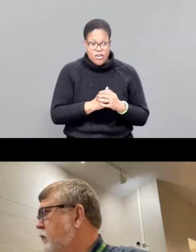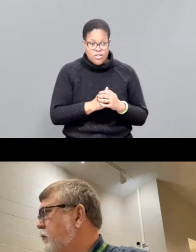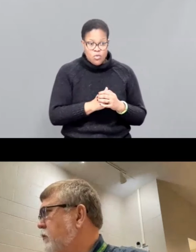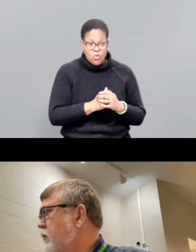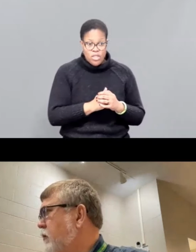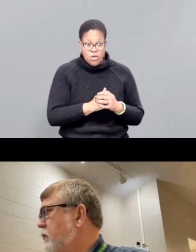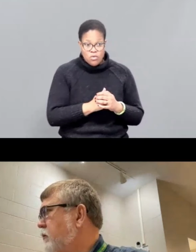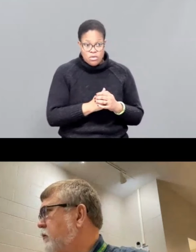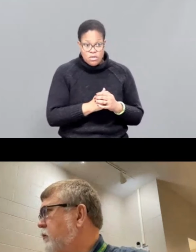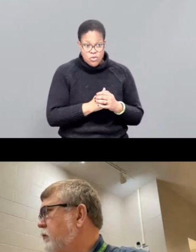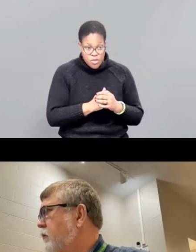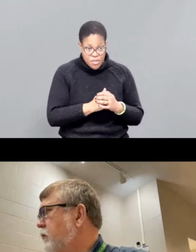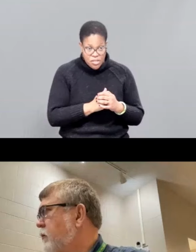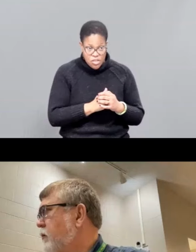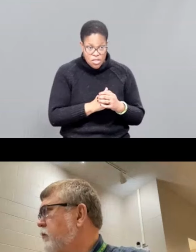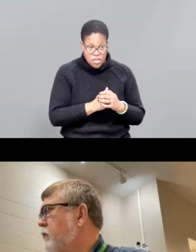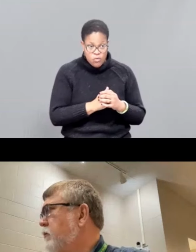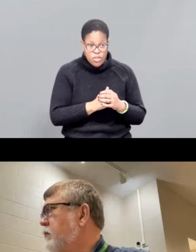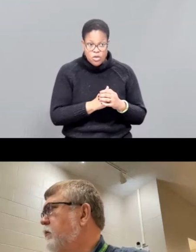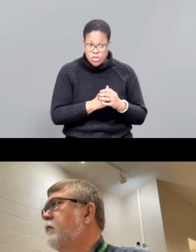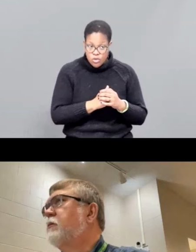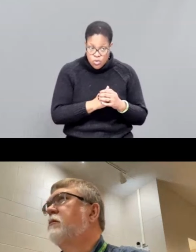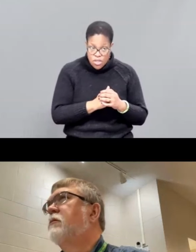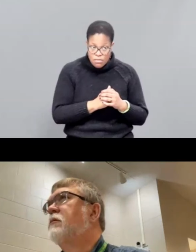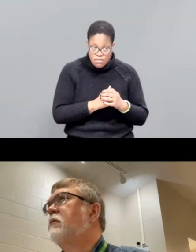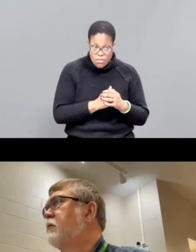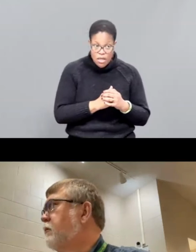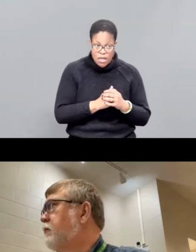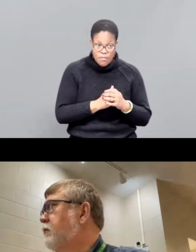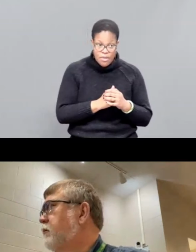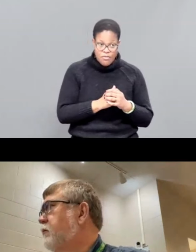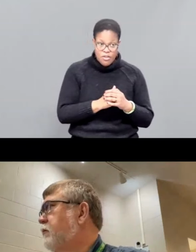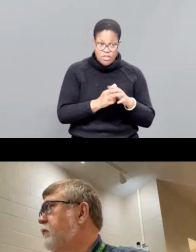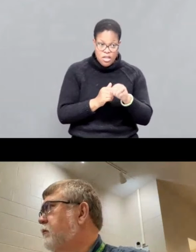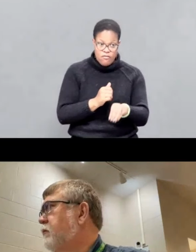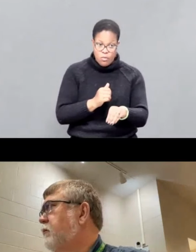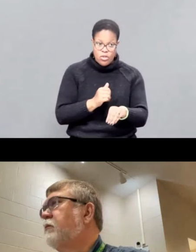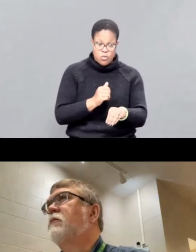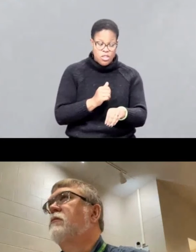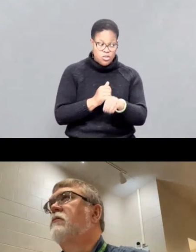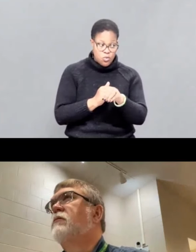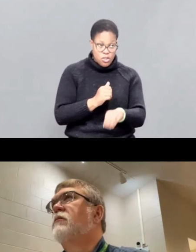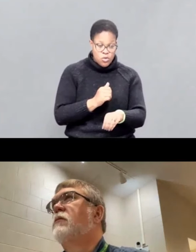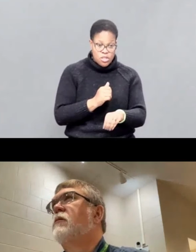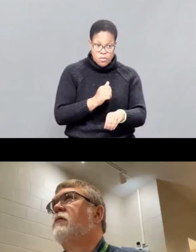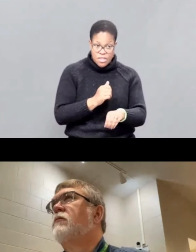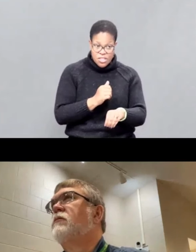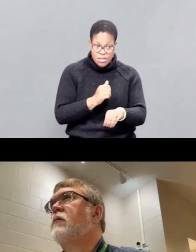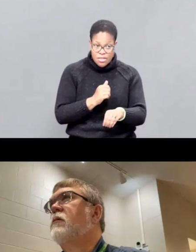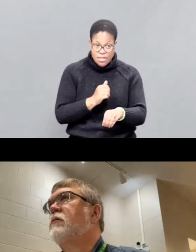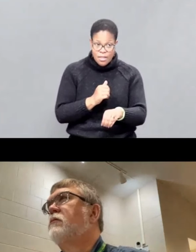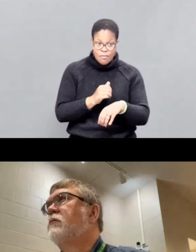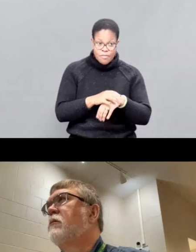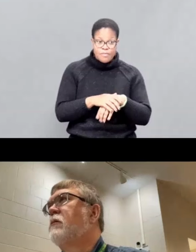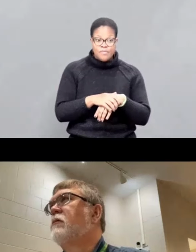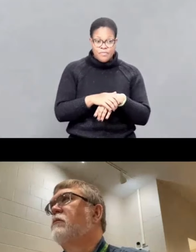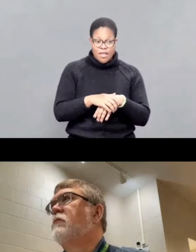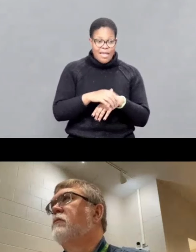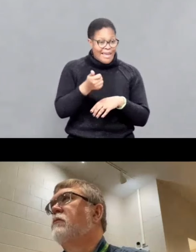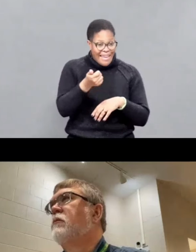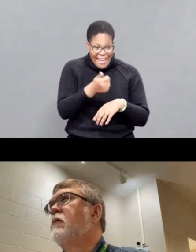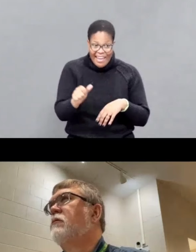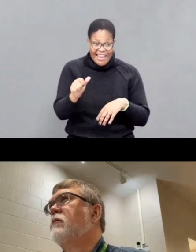This is Sharon. So we don't lose the positions if we don't use them. If they're there for more than 1 year, do we lose those positions? So